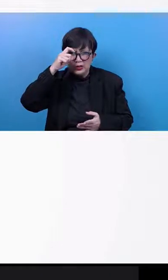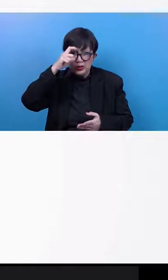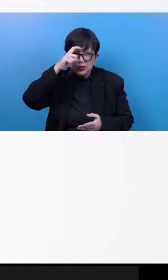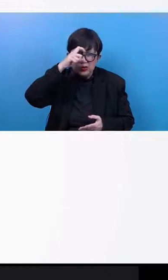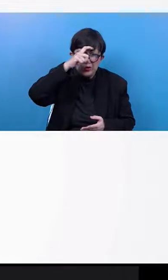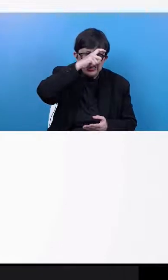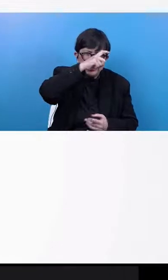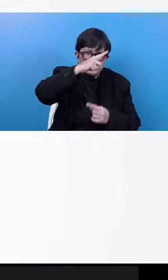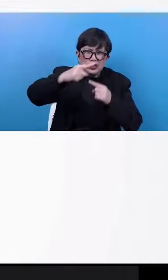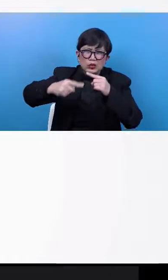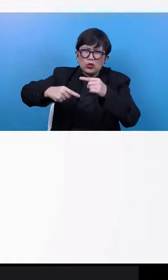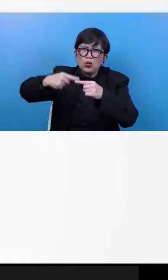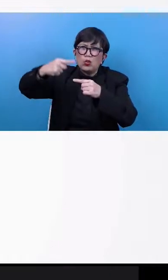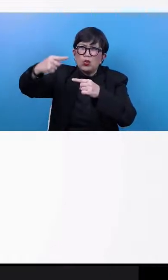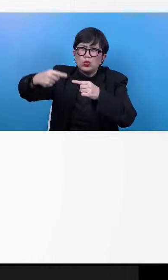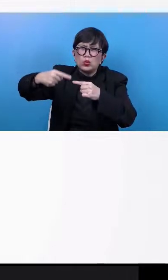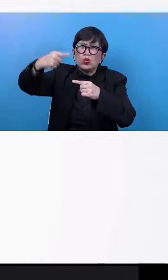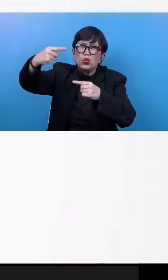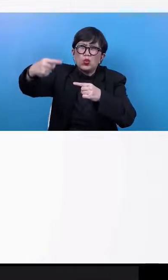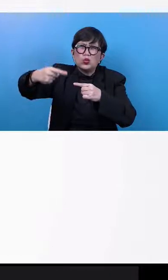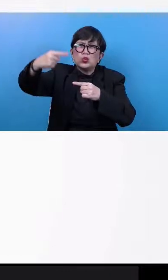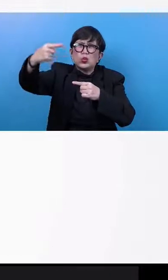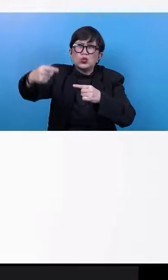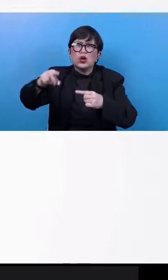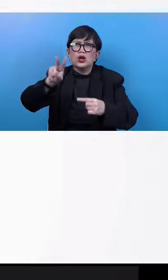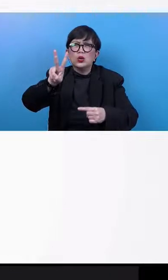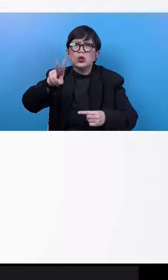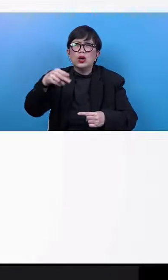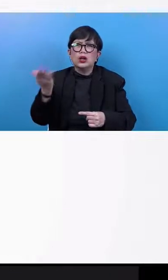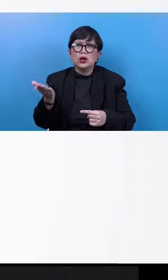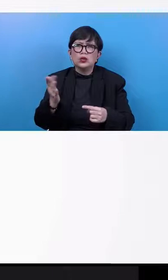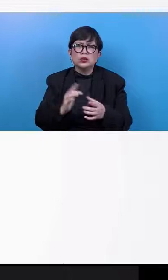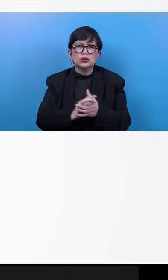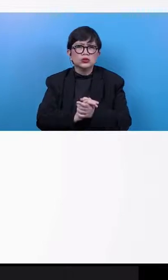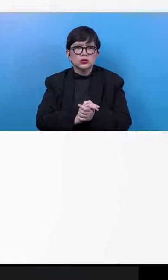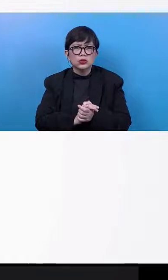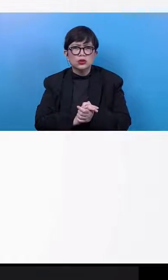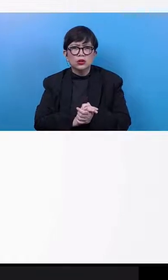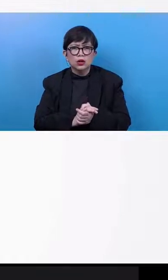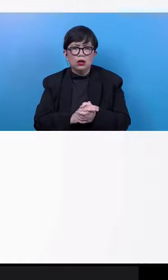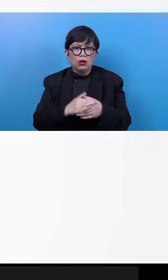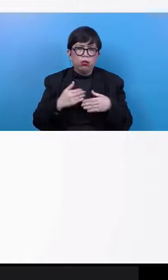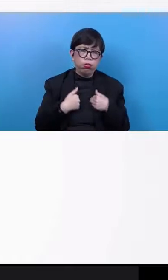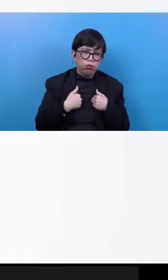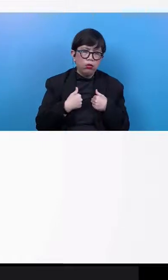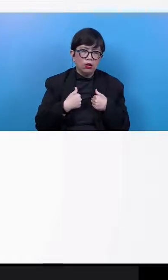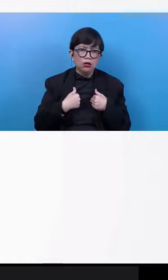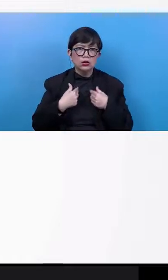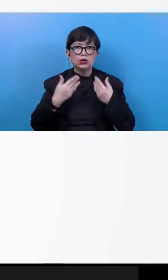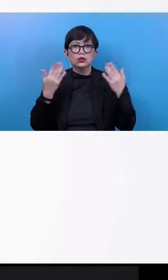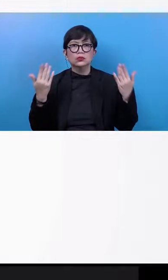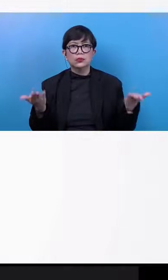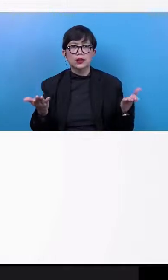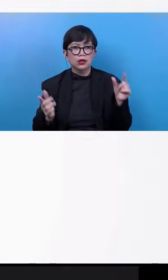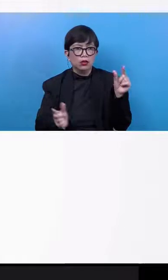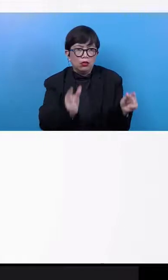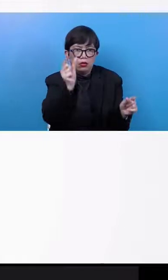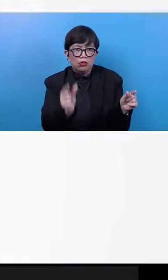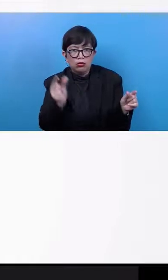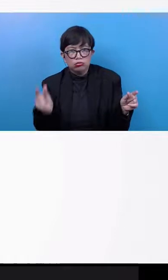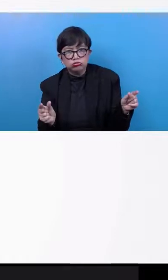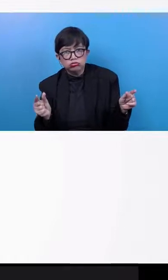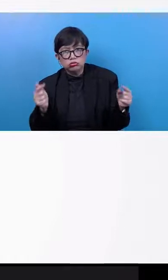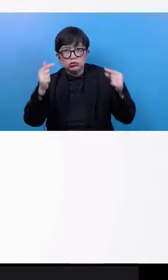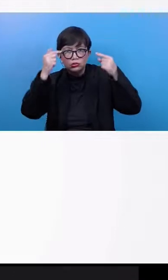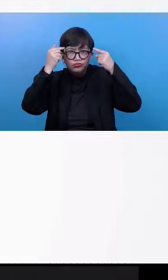since COVID-19 pandemic has been a blur. Now, why are people feeling insecure? We argue that there are very